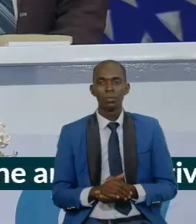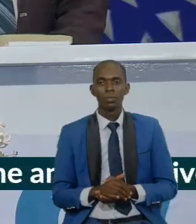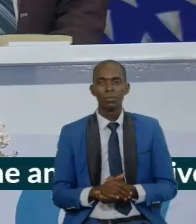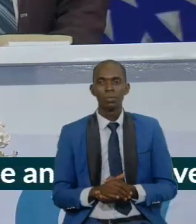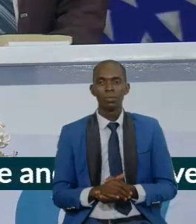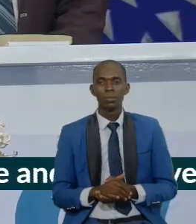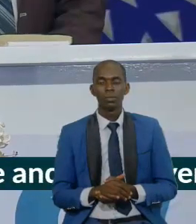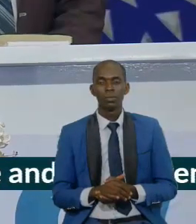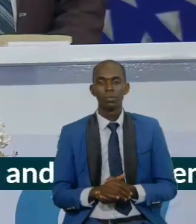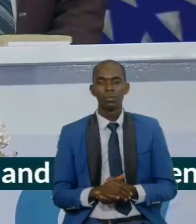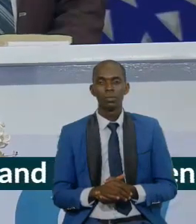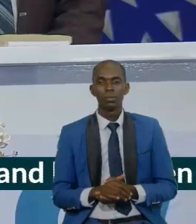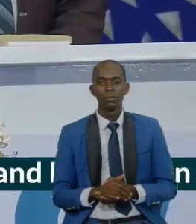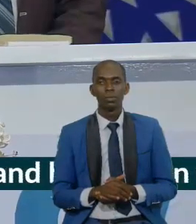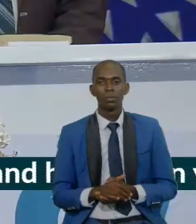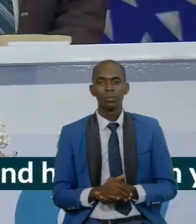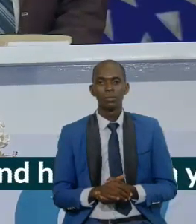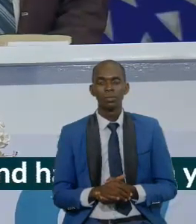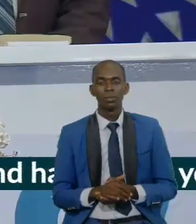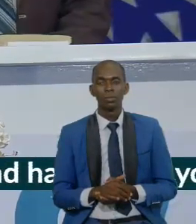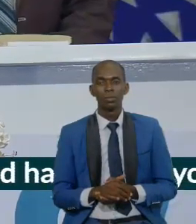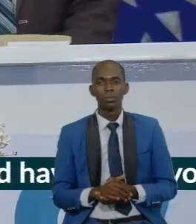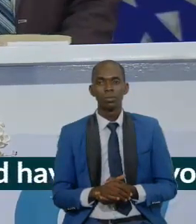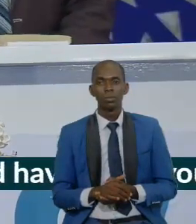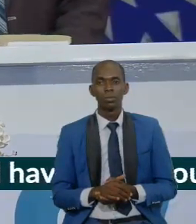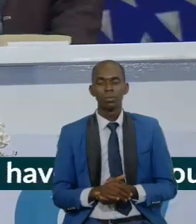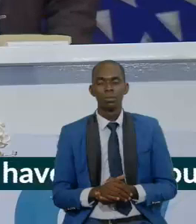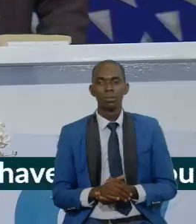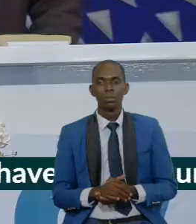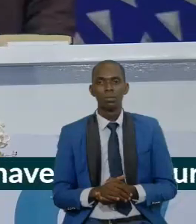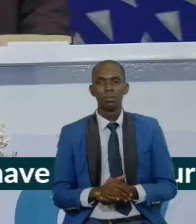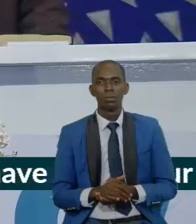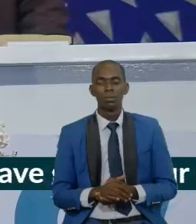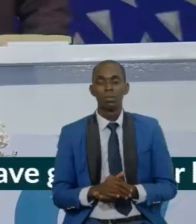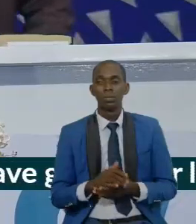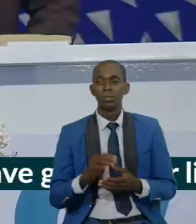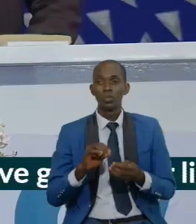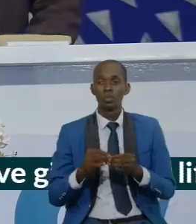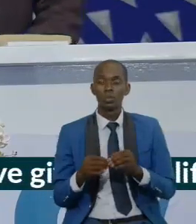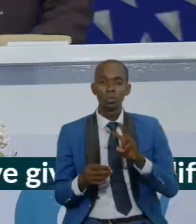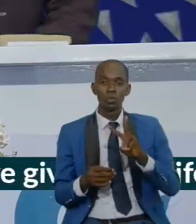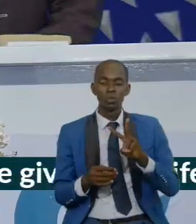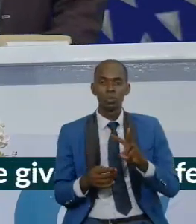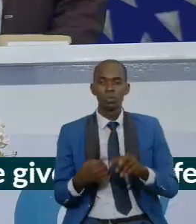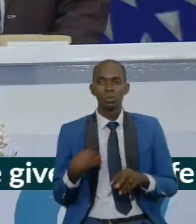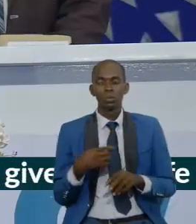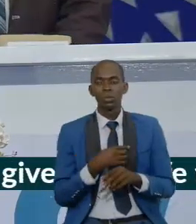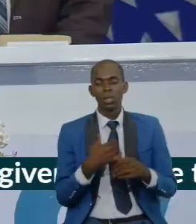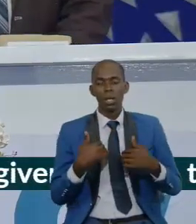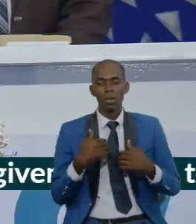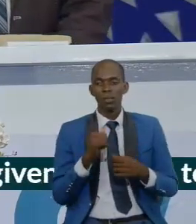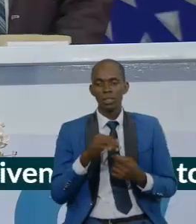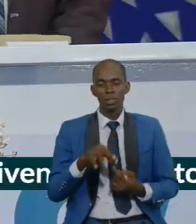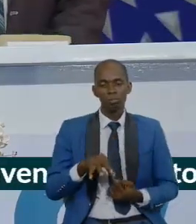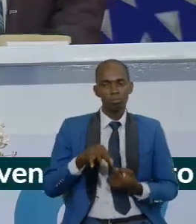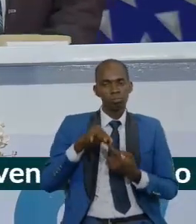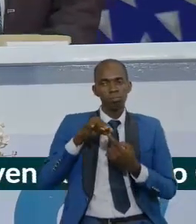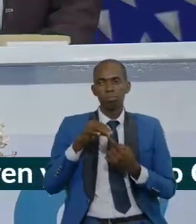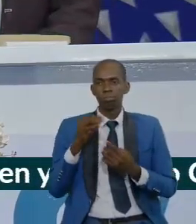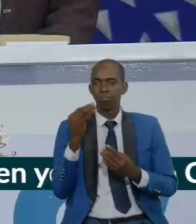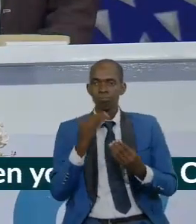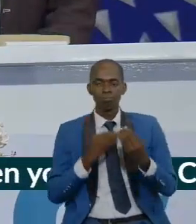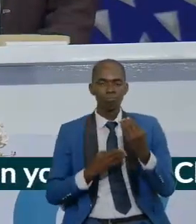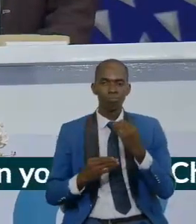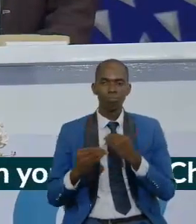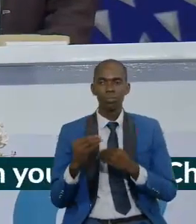Et de deux, nous avons un banquet spécial. Number two, we have a special banquet. Un banquet spécial en ligne.